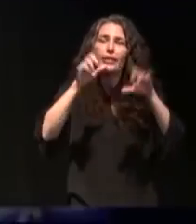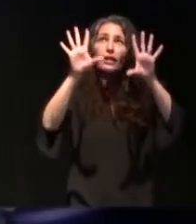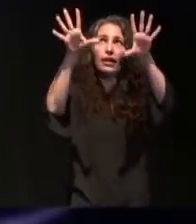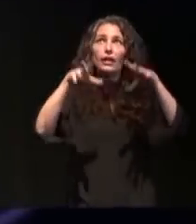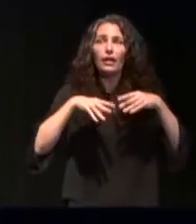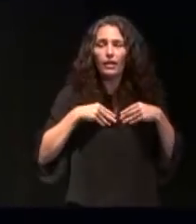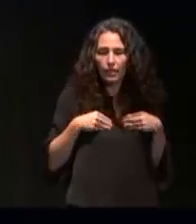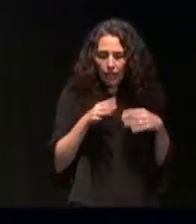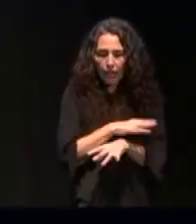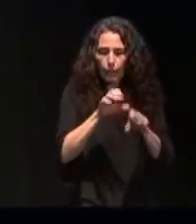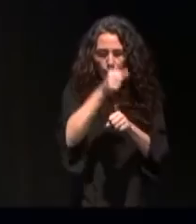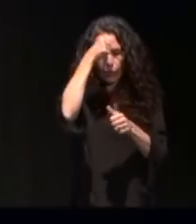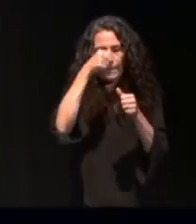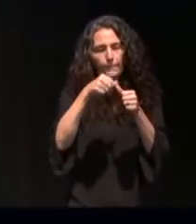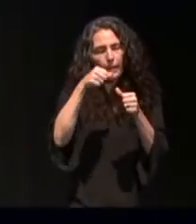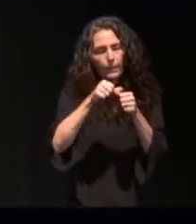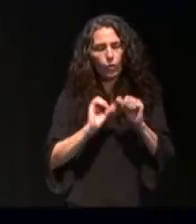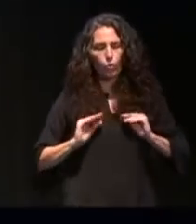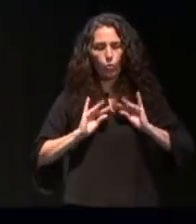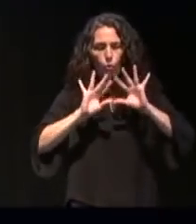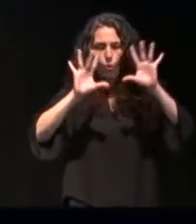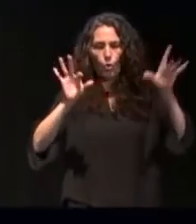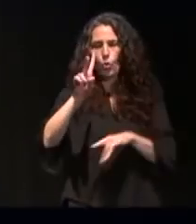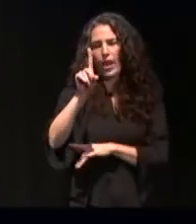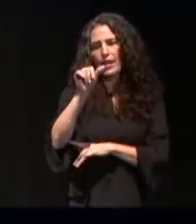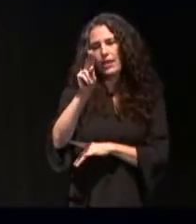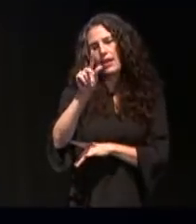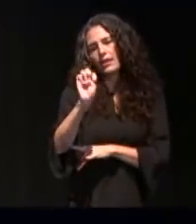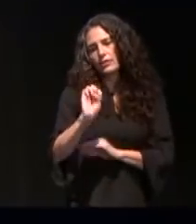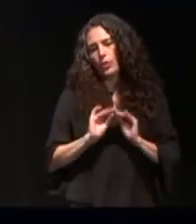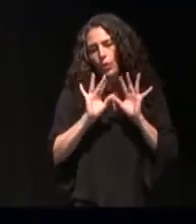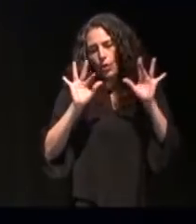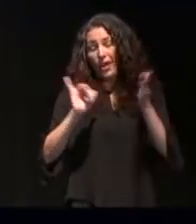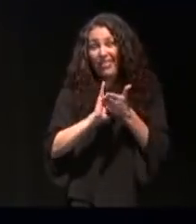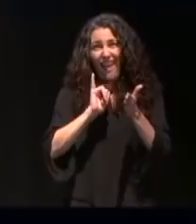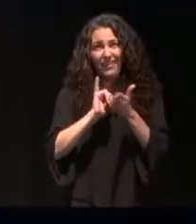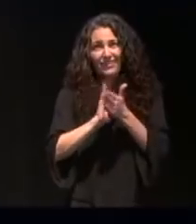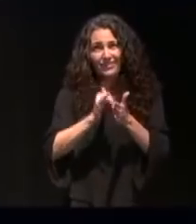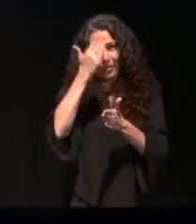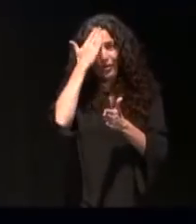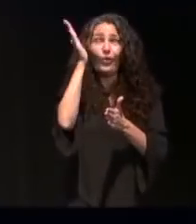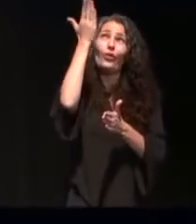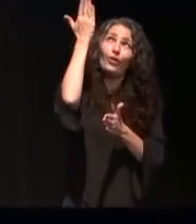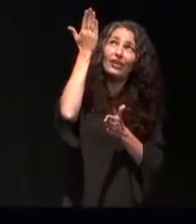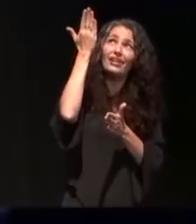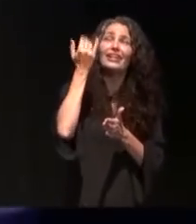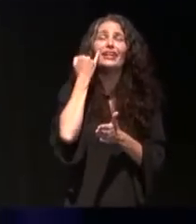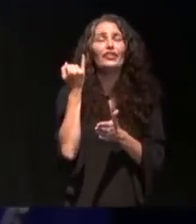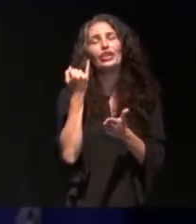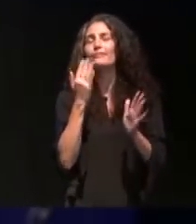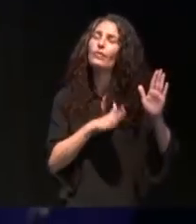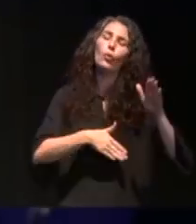our remembered radiance and so have it on tap for us that even when we're walking